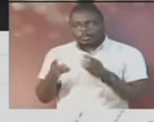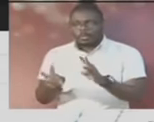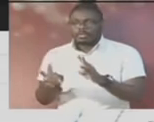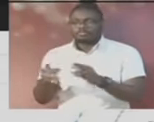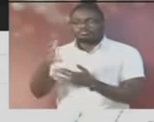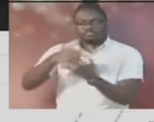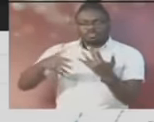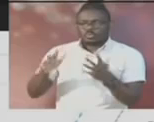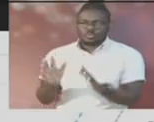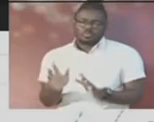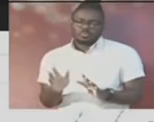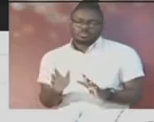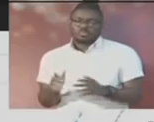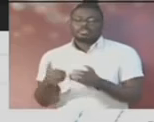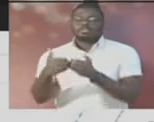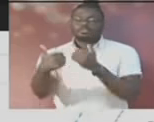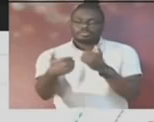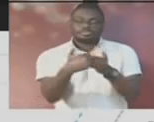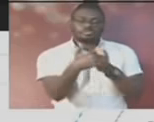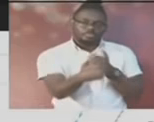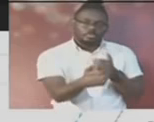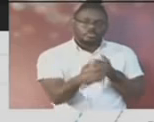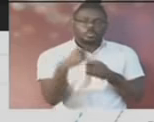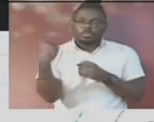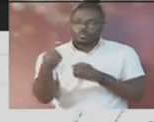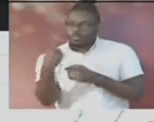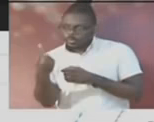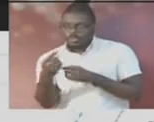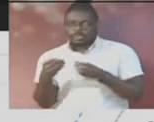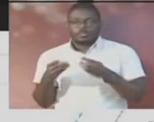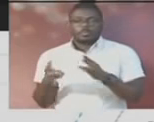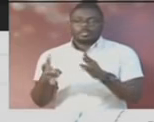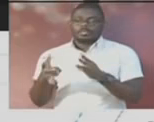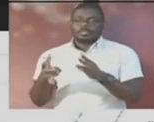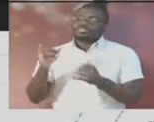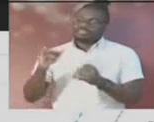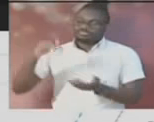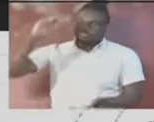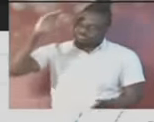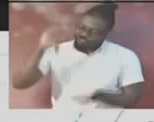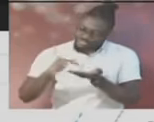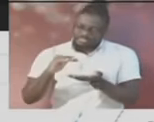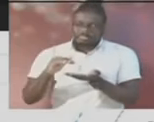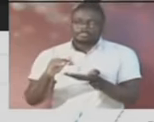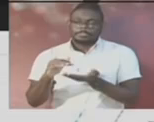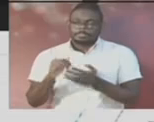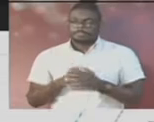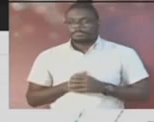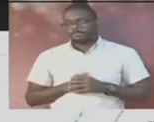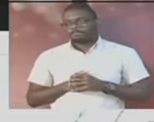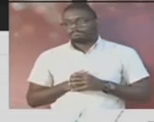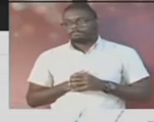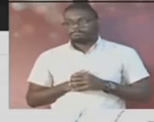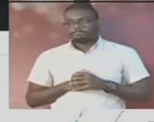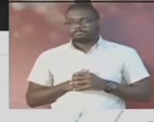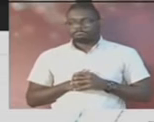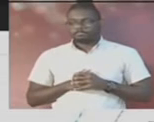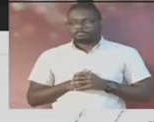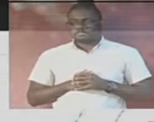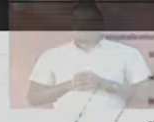those numbers downwards. So with that, I'm going to turn you back over to Mr. Alexander. Thank you very much, Dr.